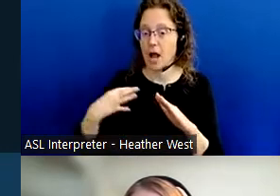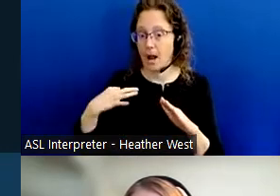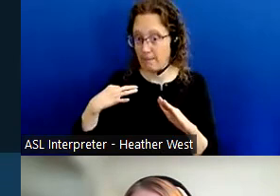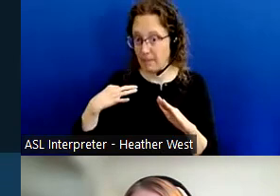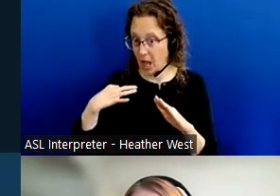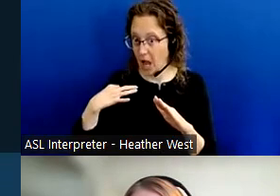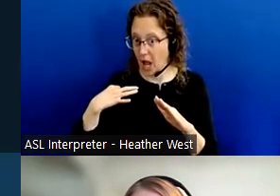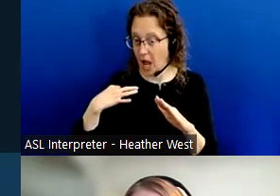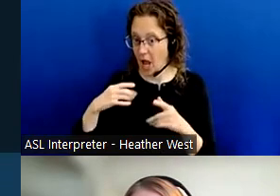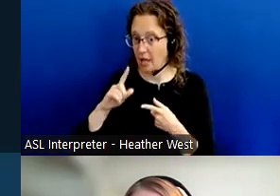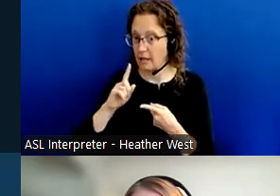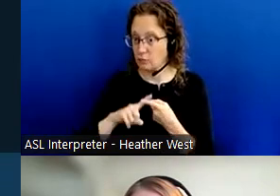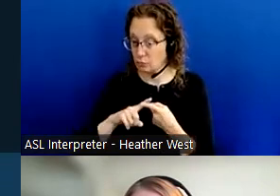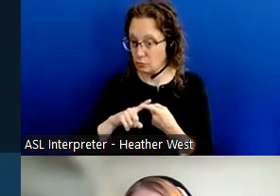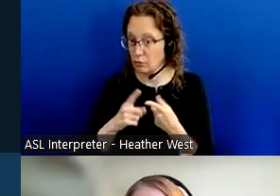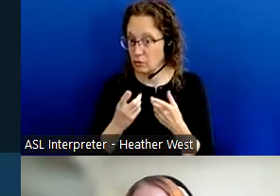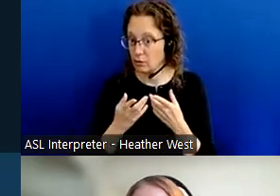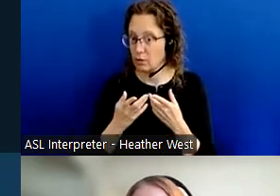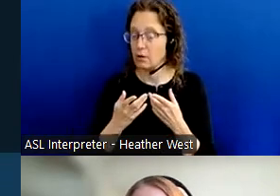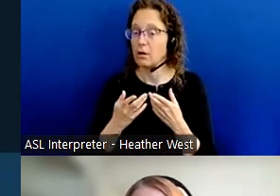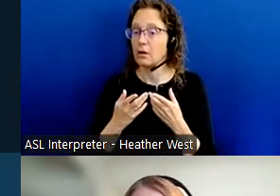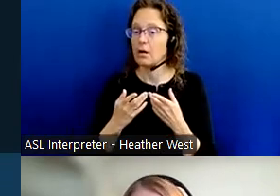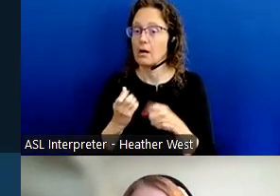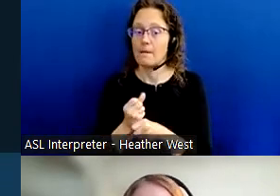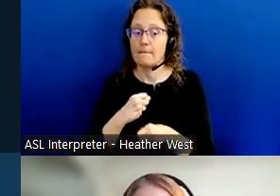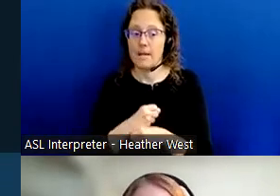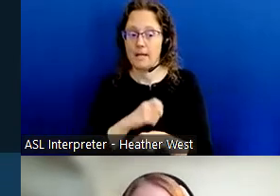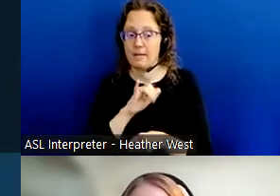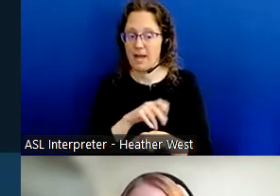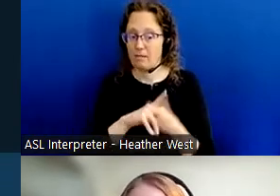with funds? It's a great question.